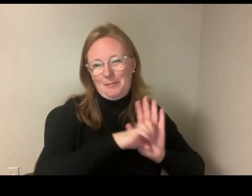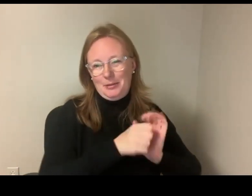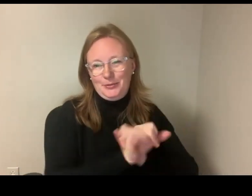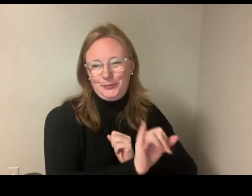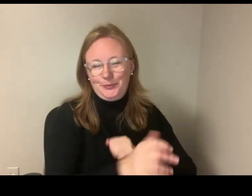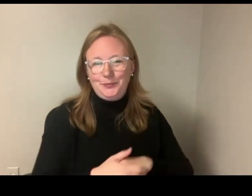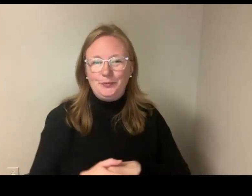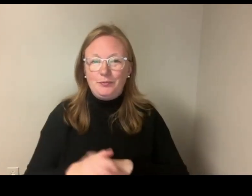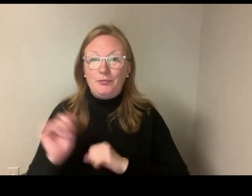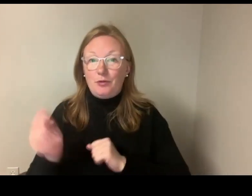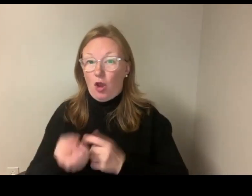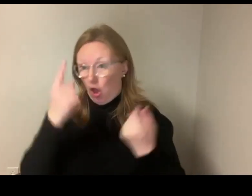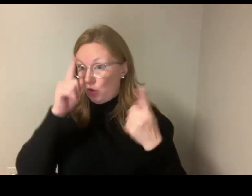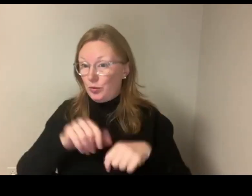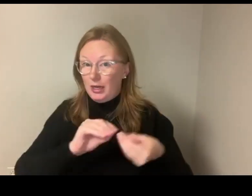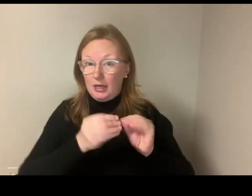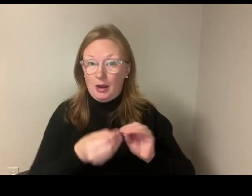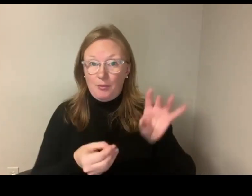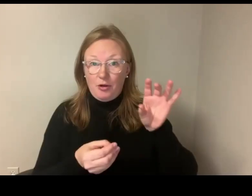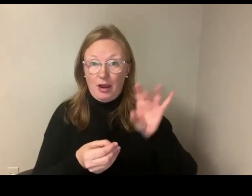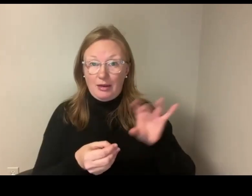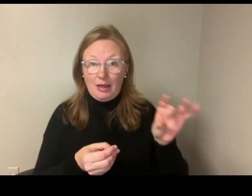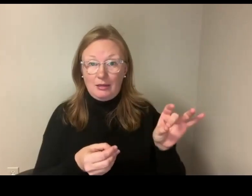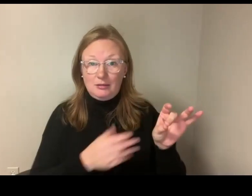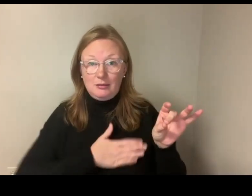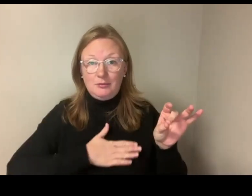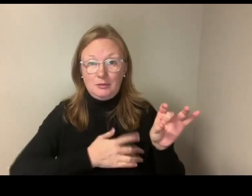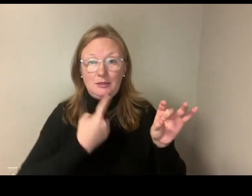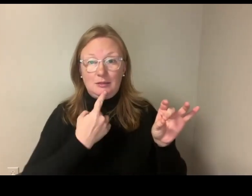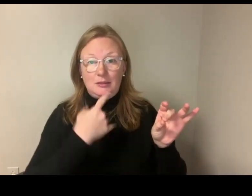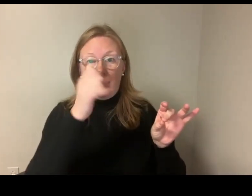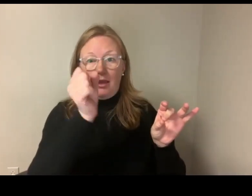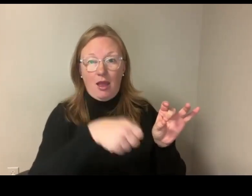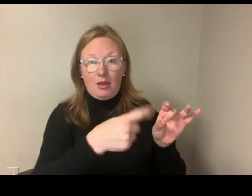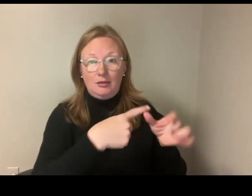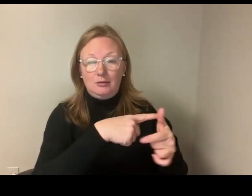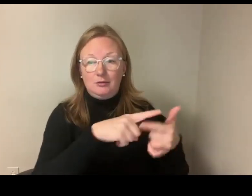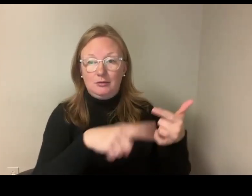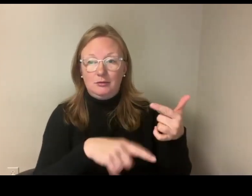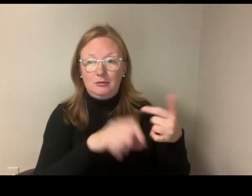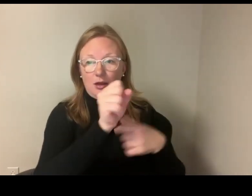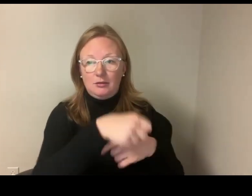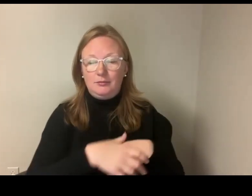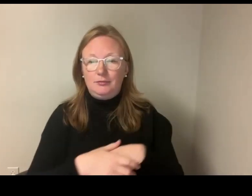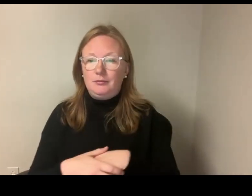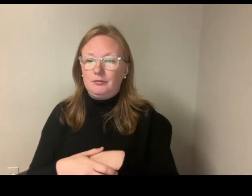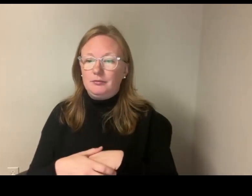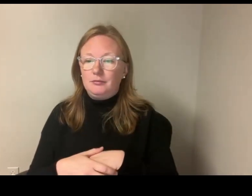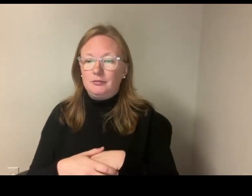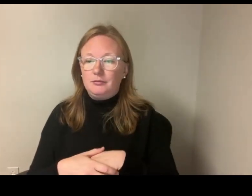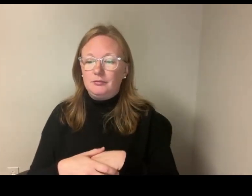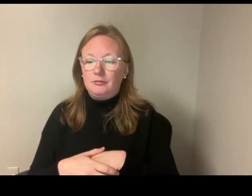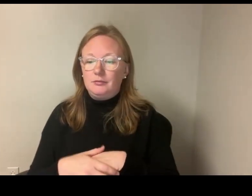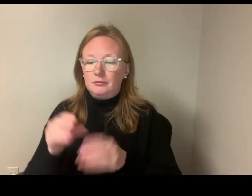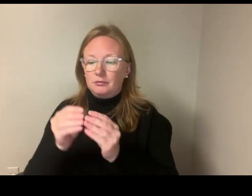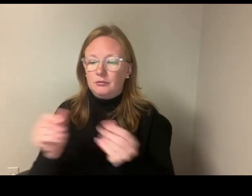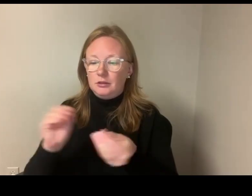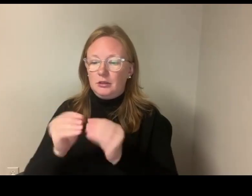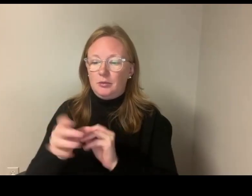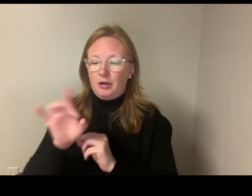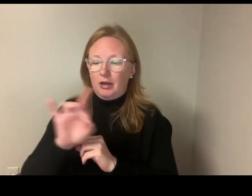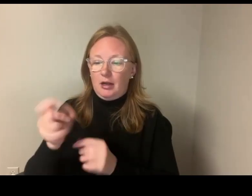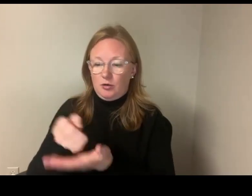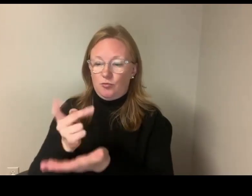All those in favor of resolution number 88, please indicate by saying aye. Aye. Resolution 88